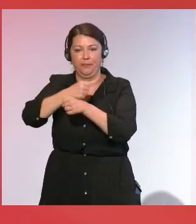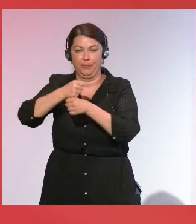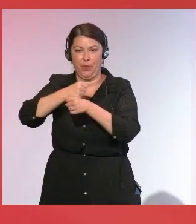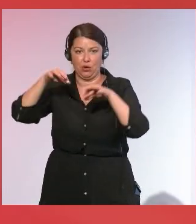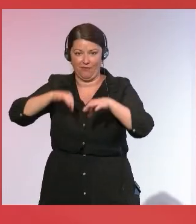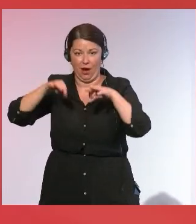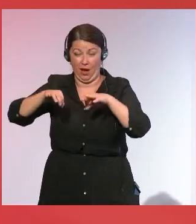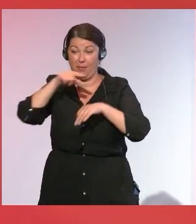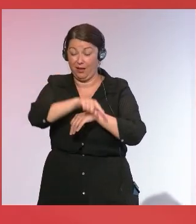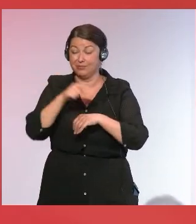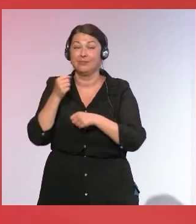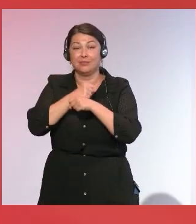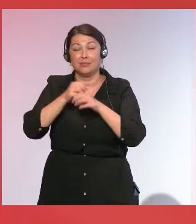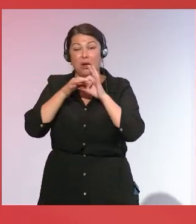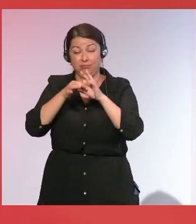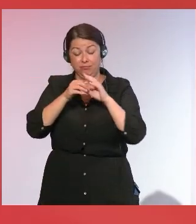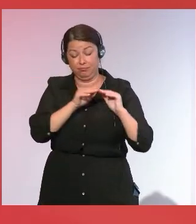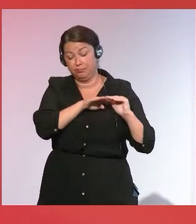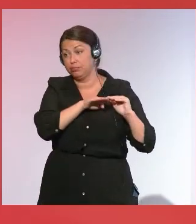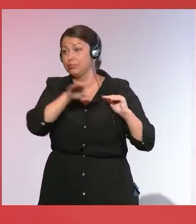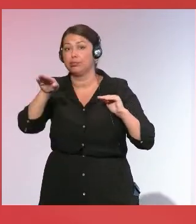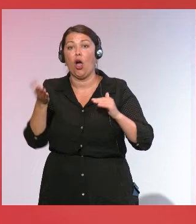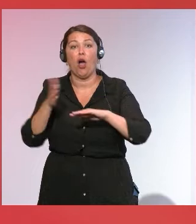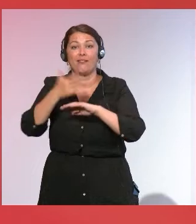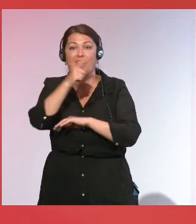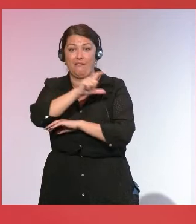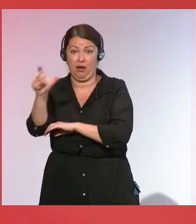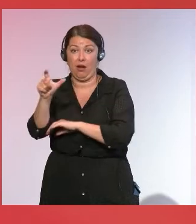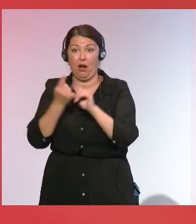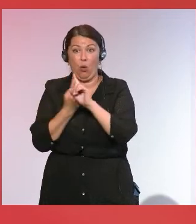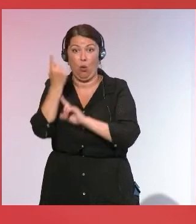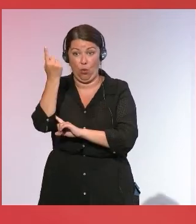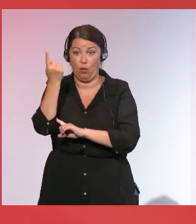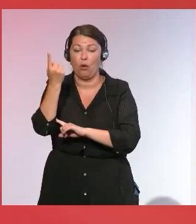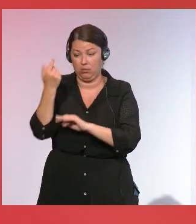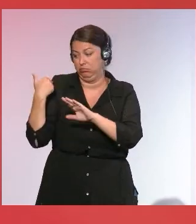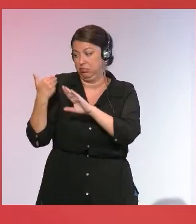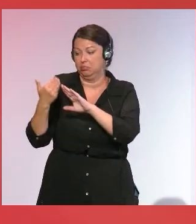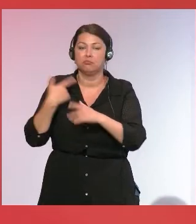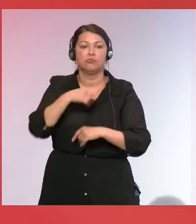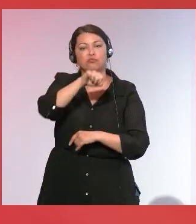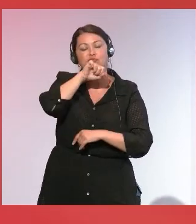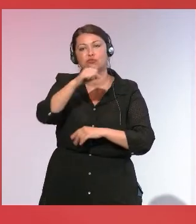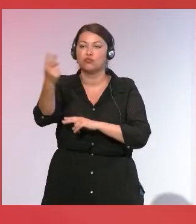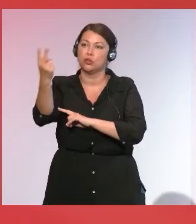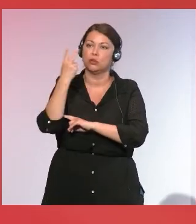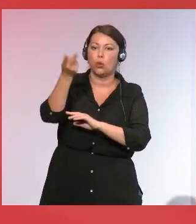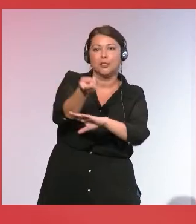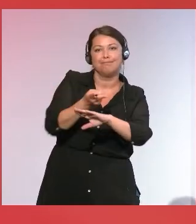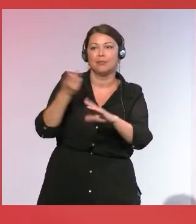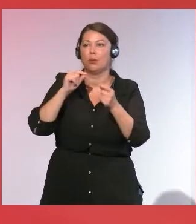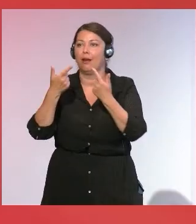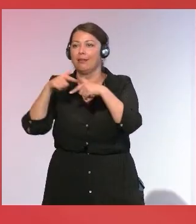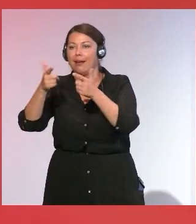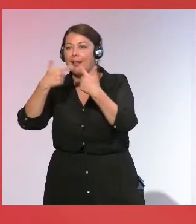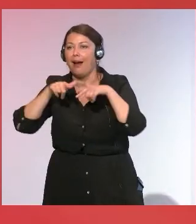much a behavioral thing. We love sunbathing. We love going to countries with a lot of sun. But we think that climate change might